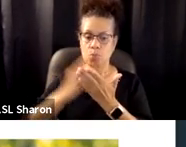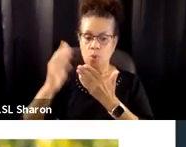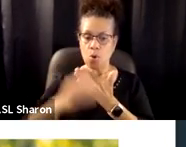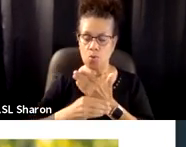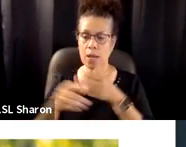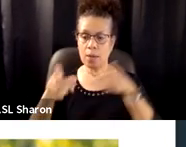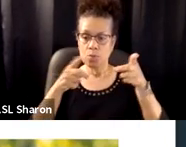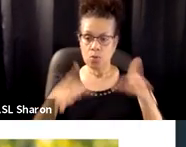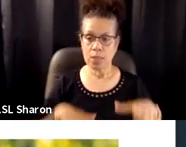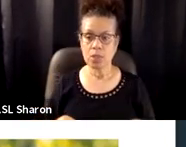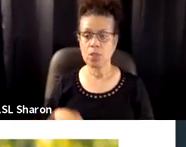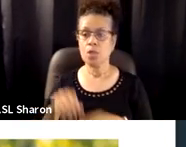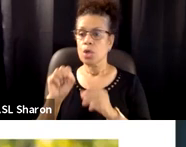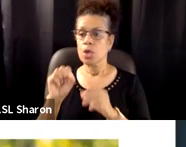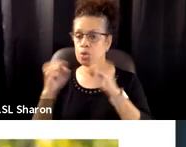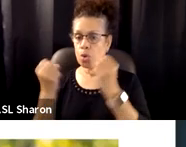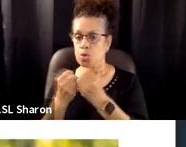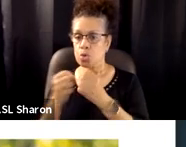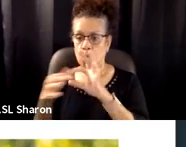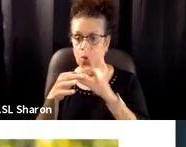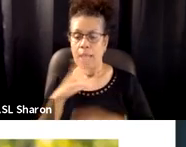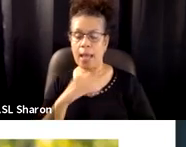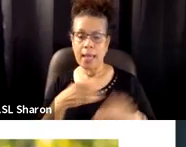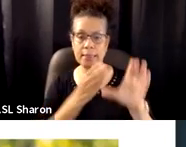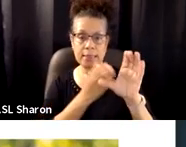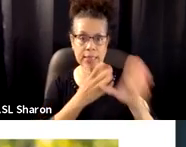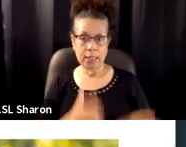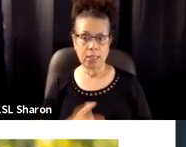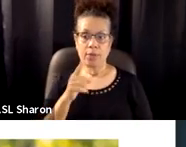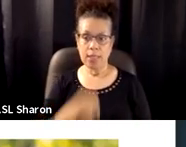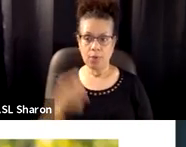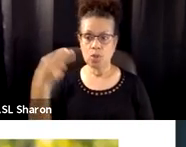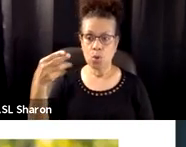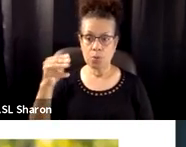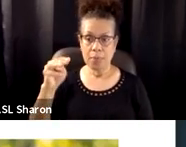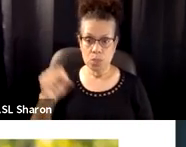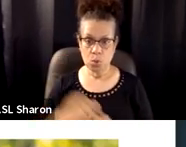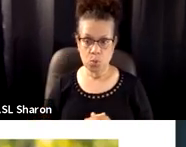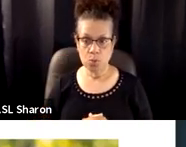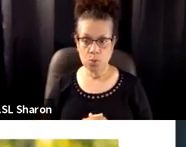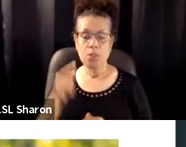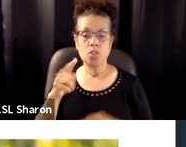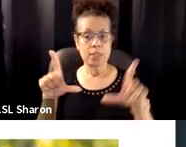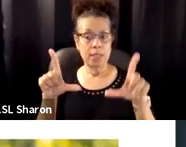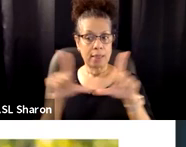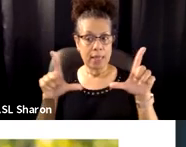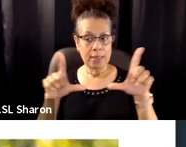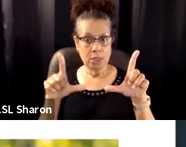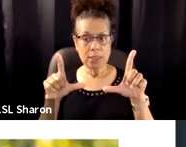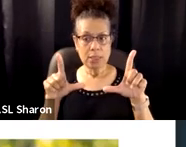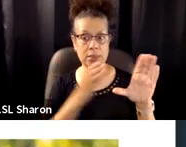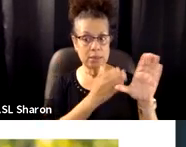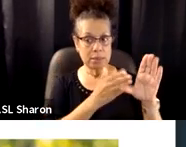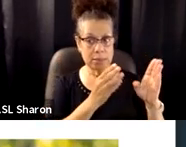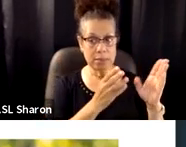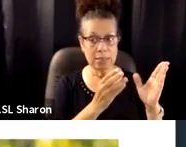social work coordinator and a psychologist at the horace mann school she is a licensed psychologist and